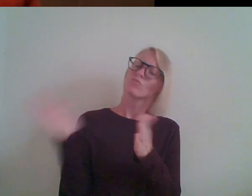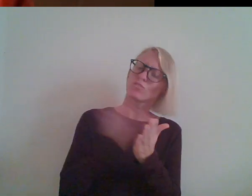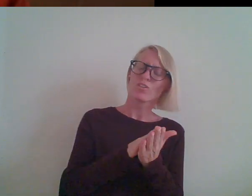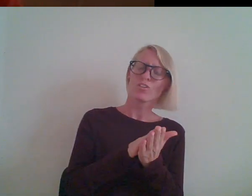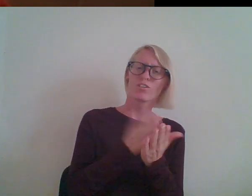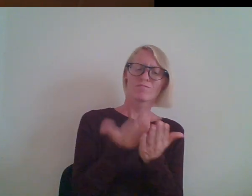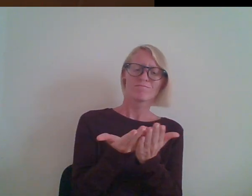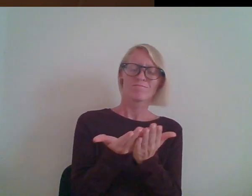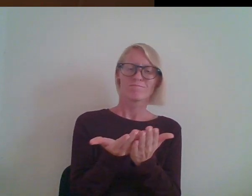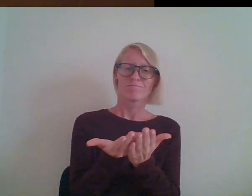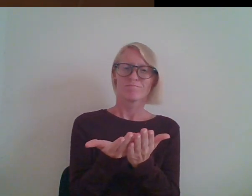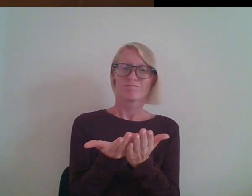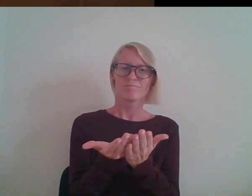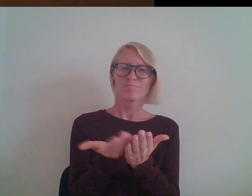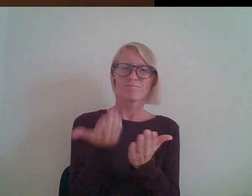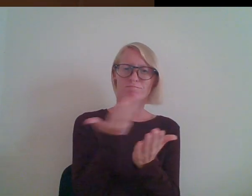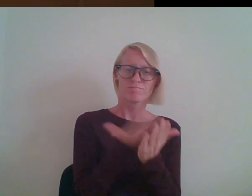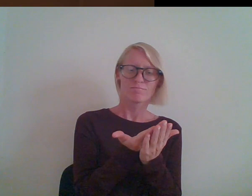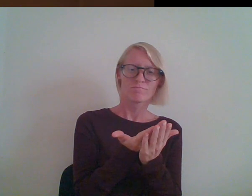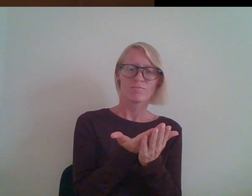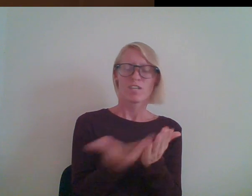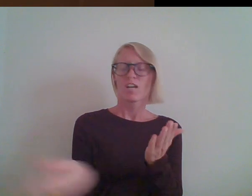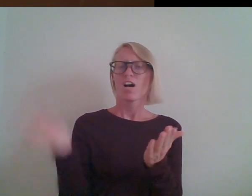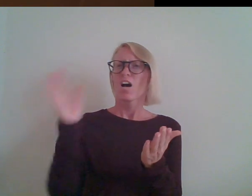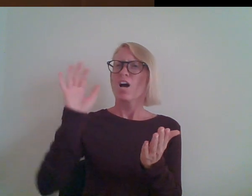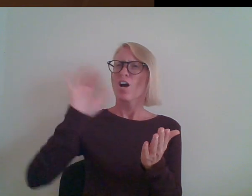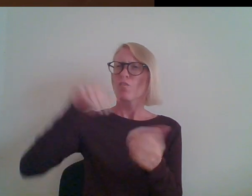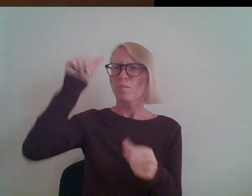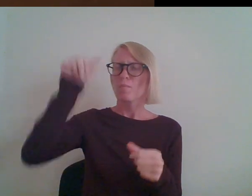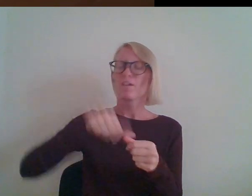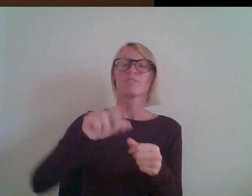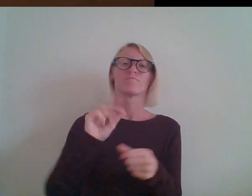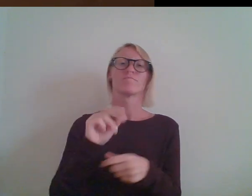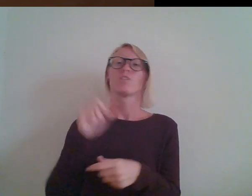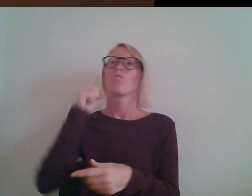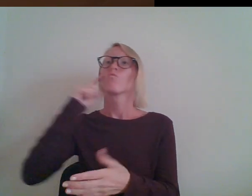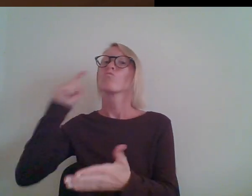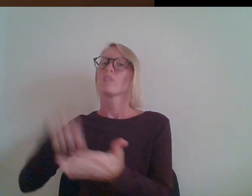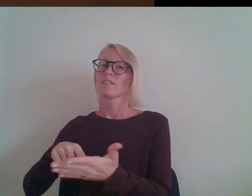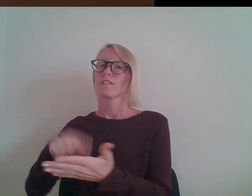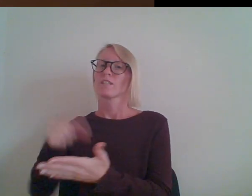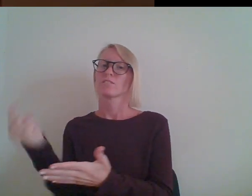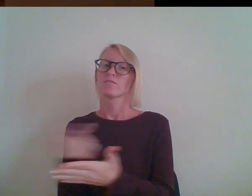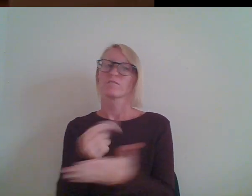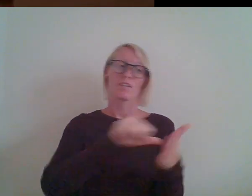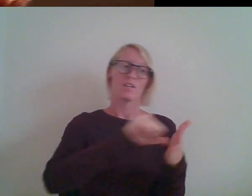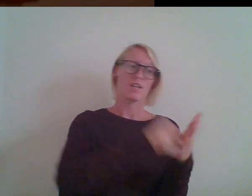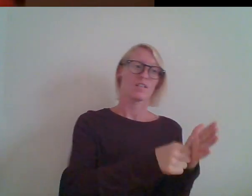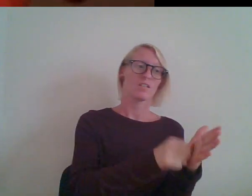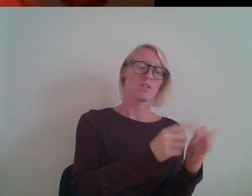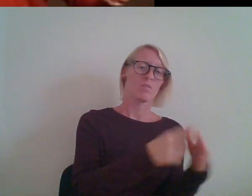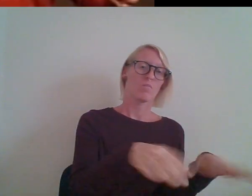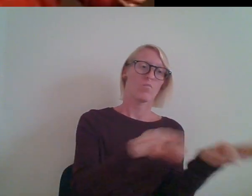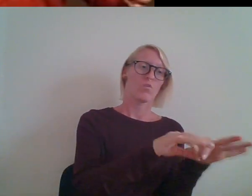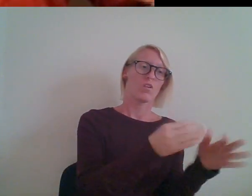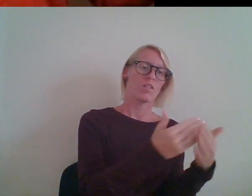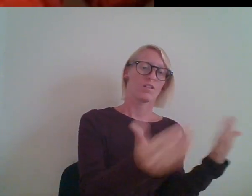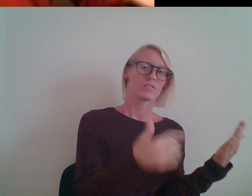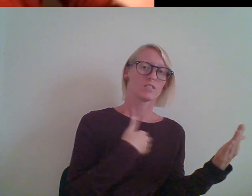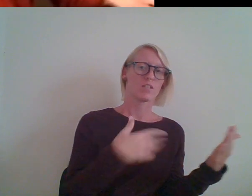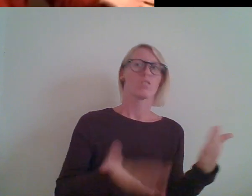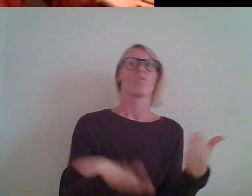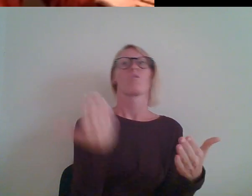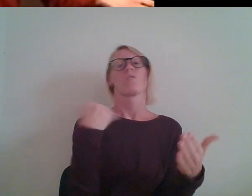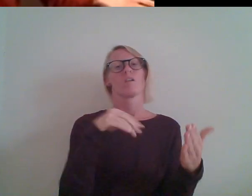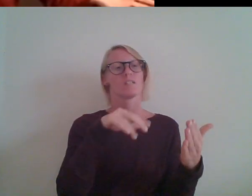don't. You recognize it. Now, going back to your book, you've highlighted the most important stuff. You now go back to study it, and you say, oh,